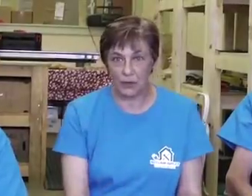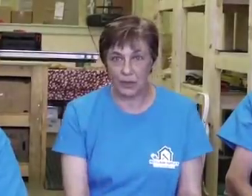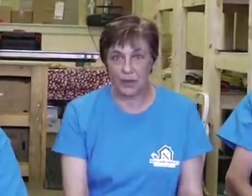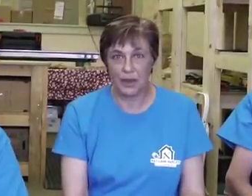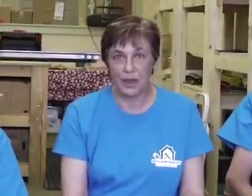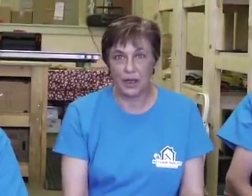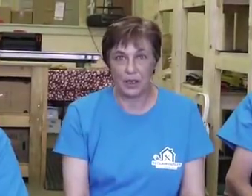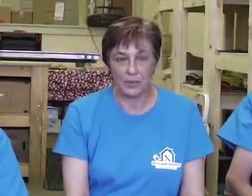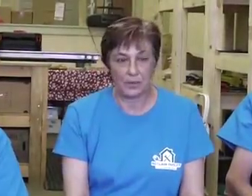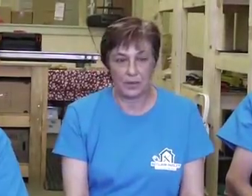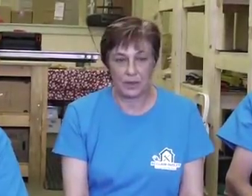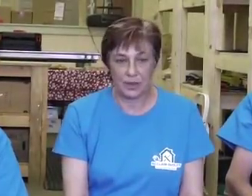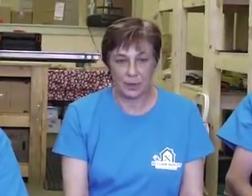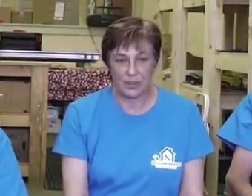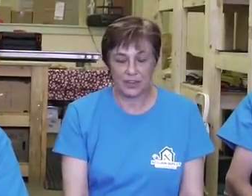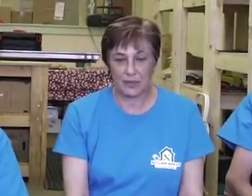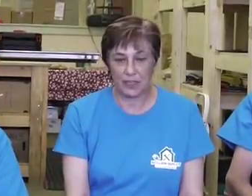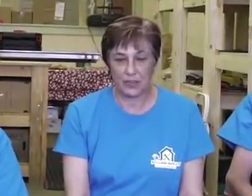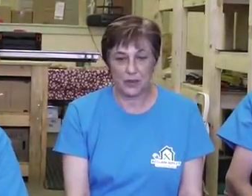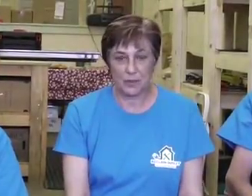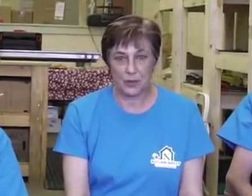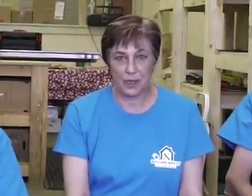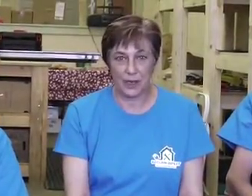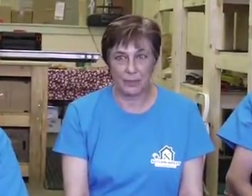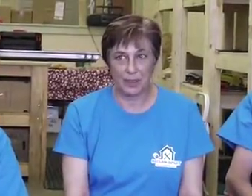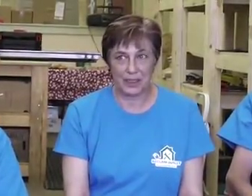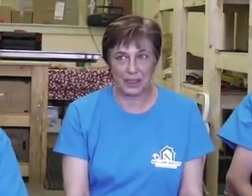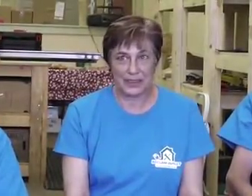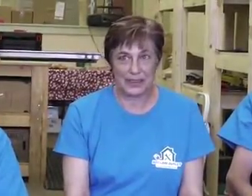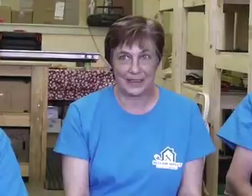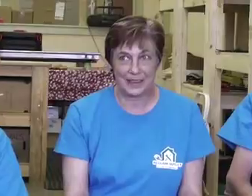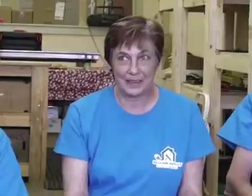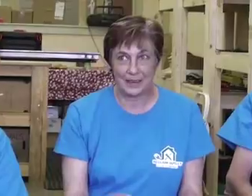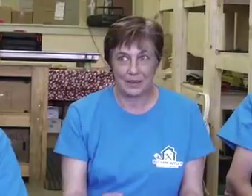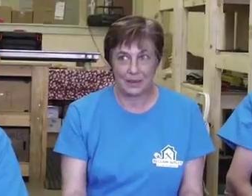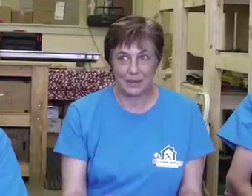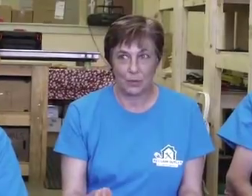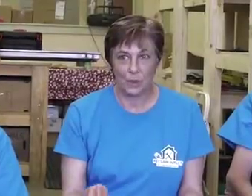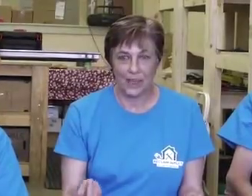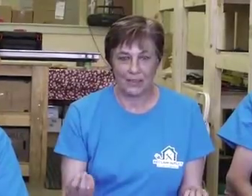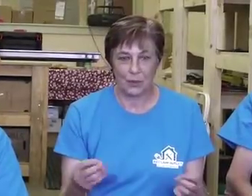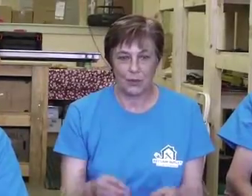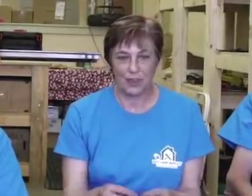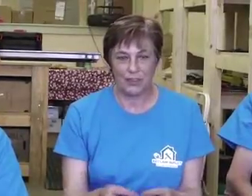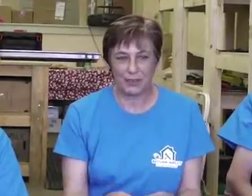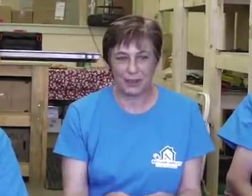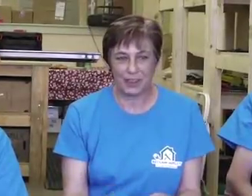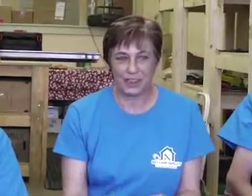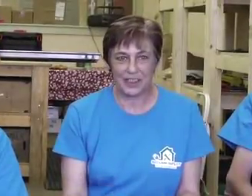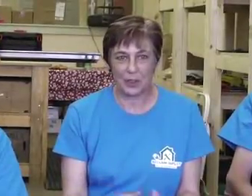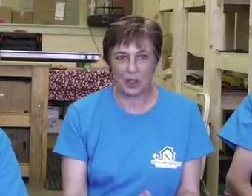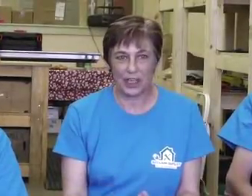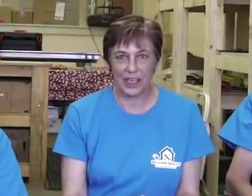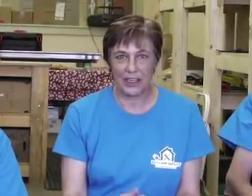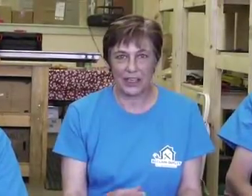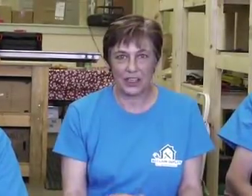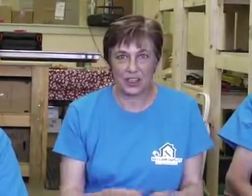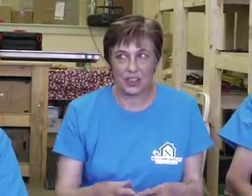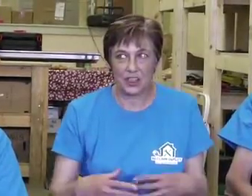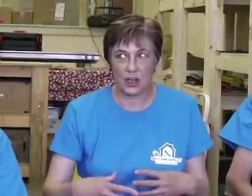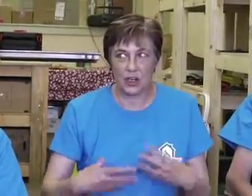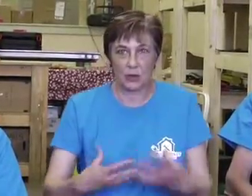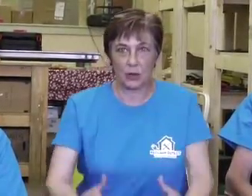Will from the Basin Advisory Program, because we have a whole set of different things that we're looking at